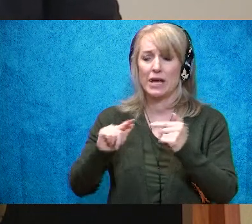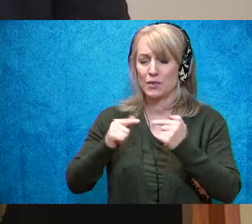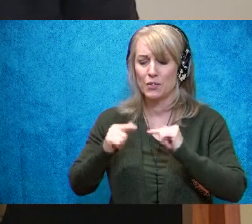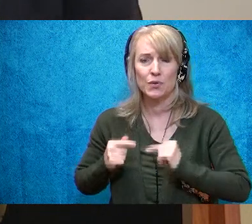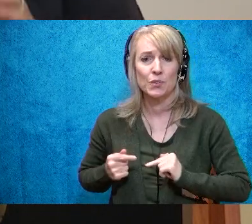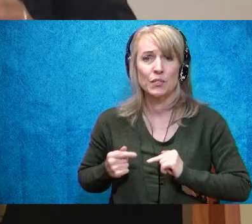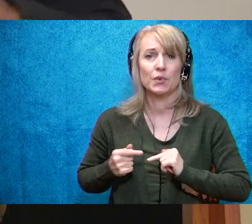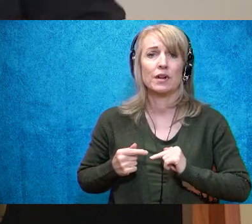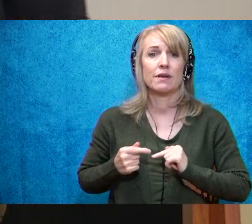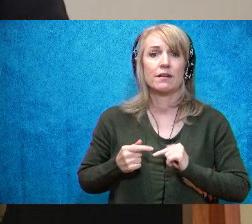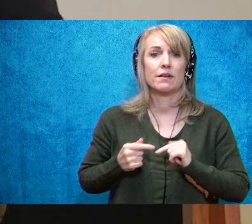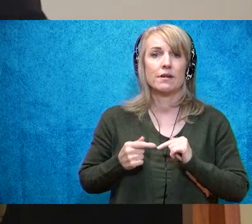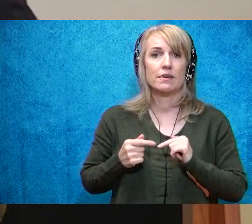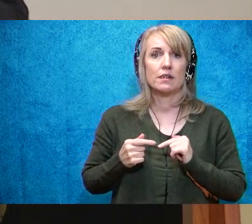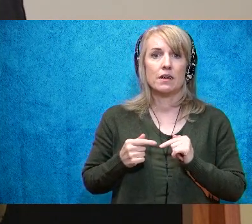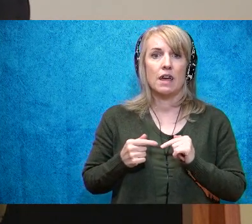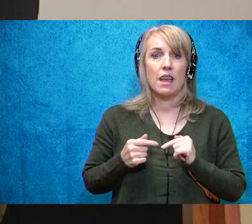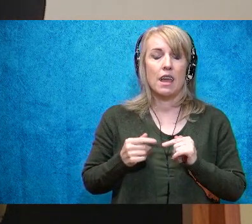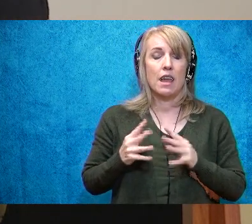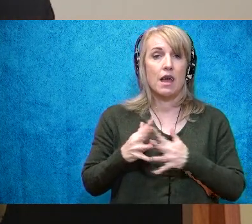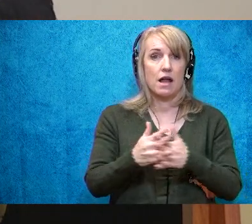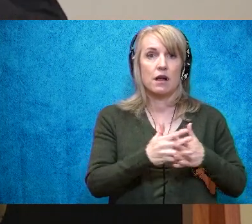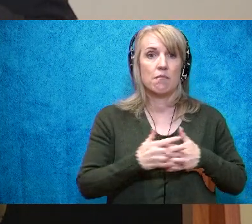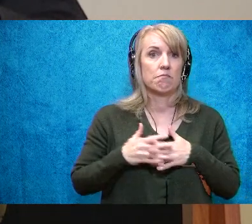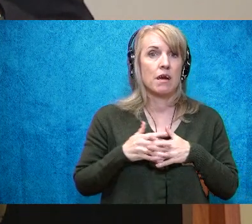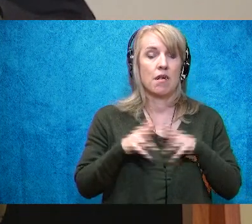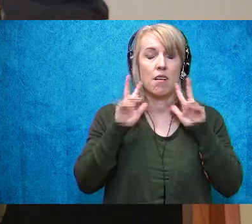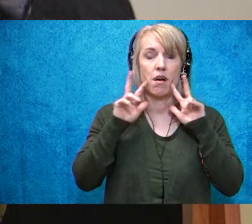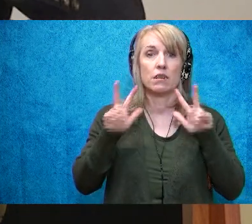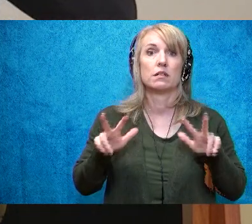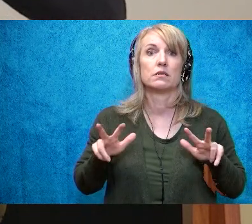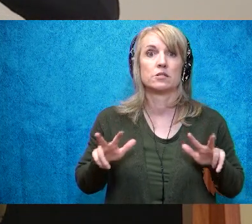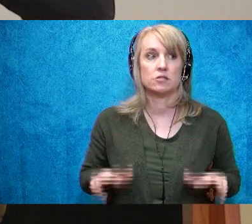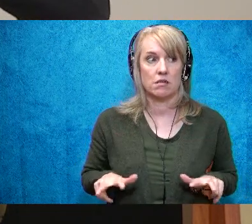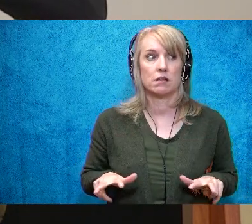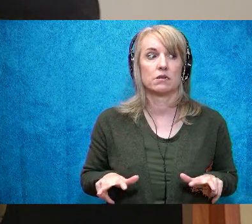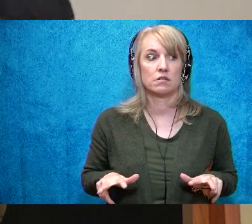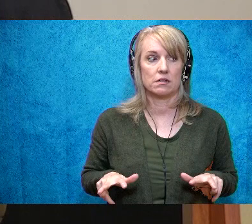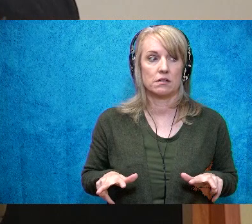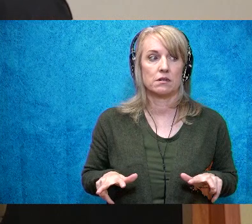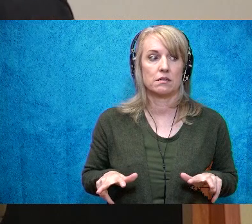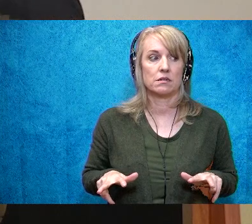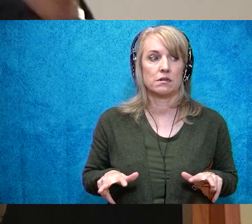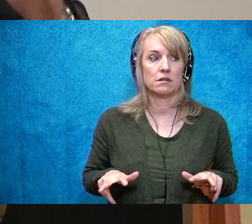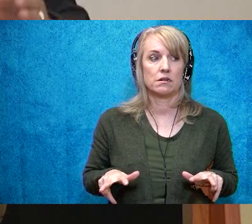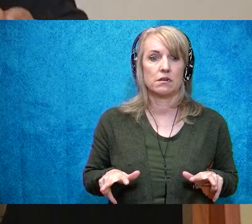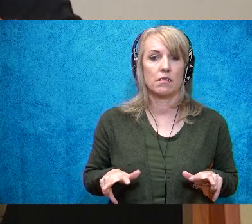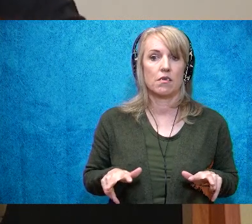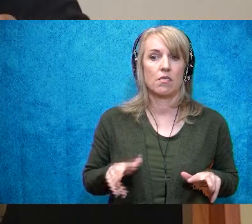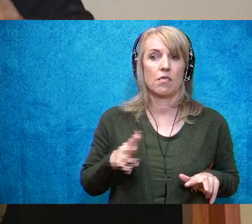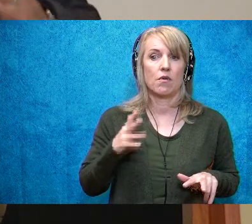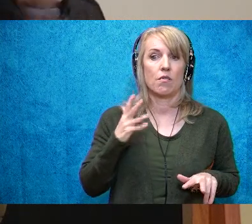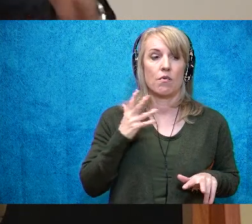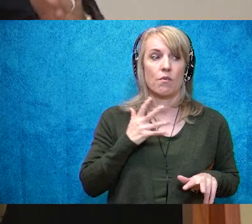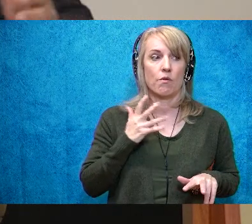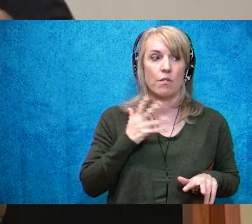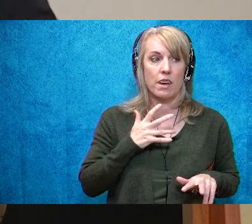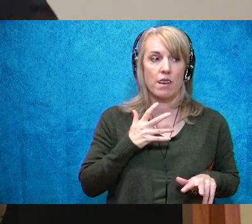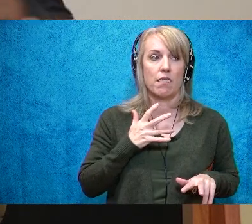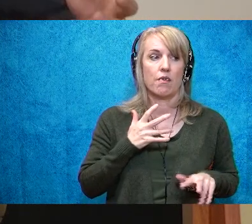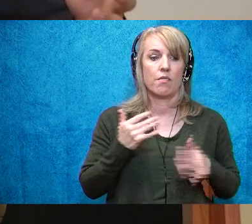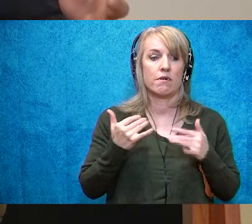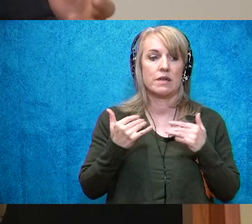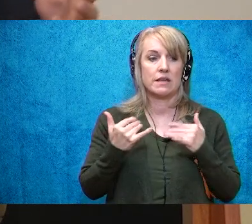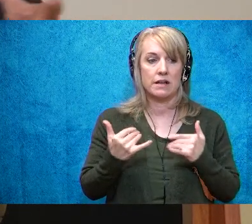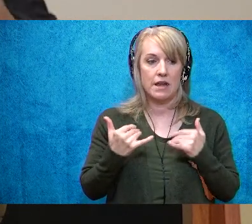a shockwave through the United States. People are realizing that now their brothers and their cousins and their dads are